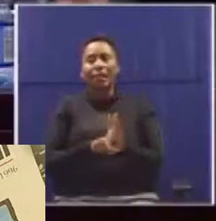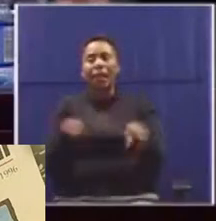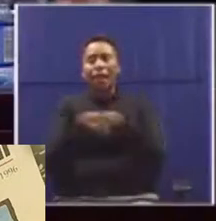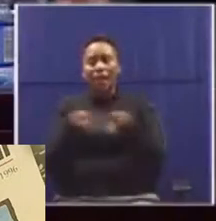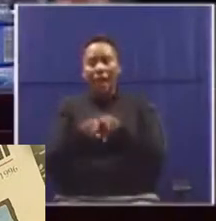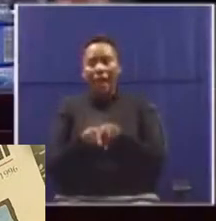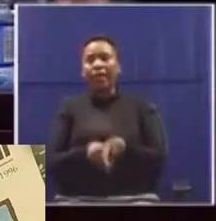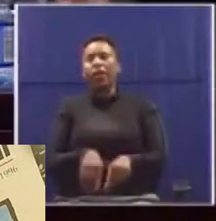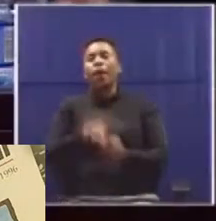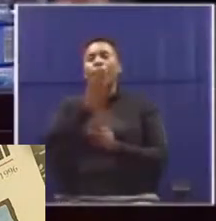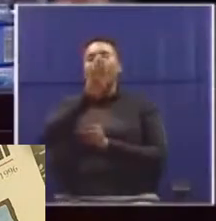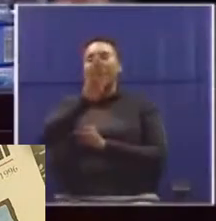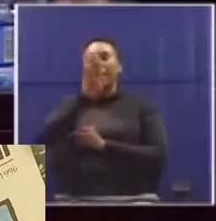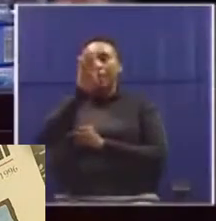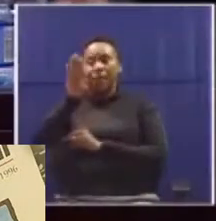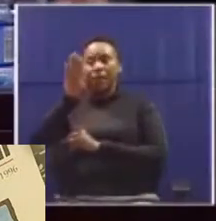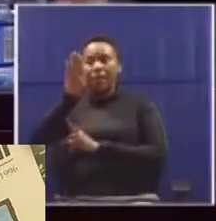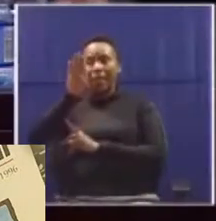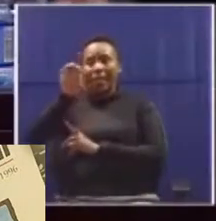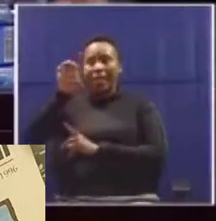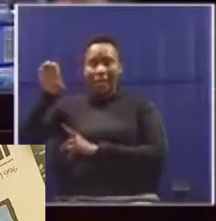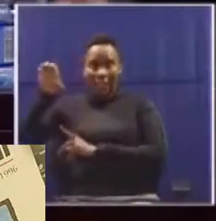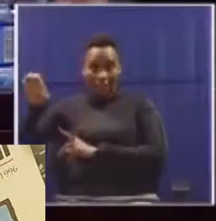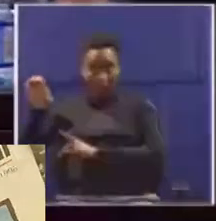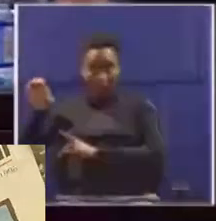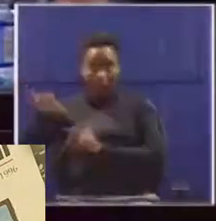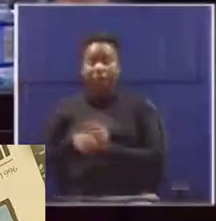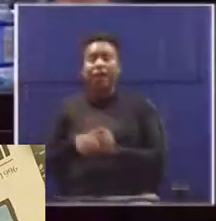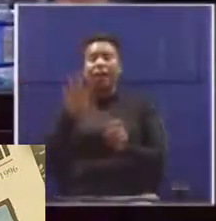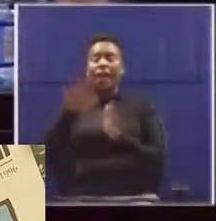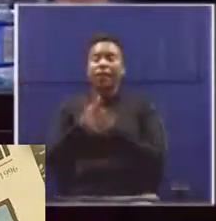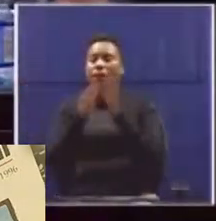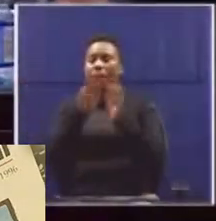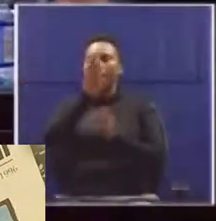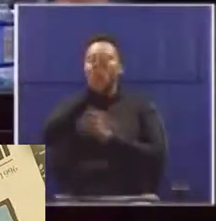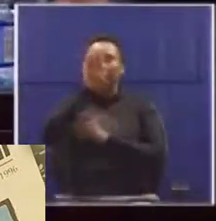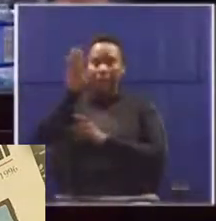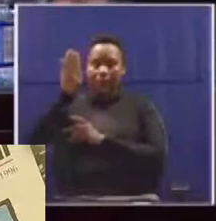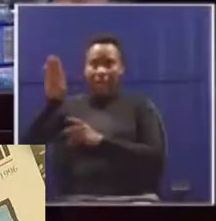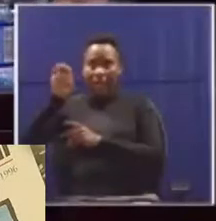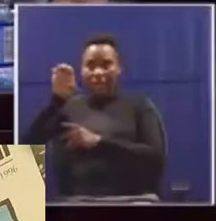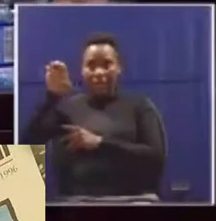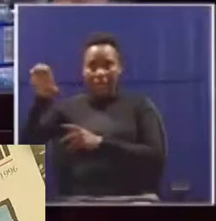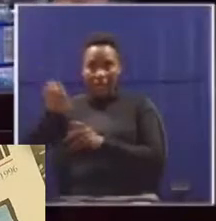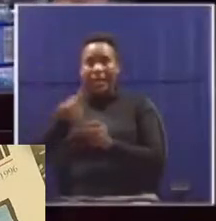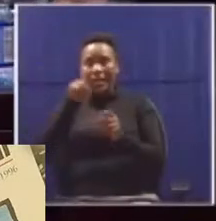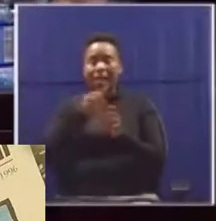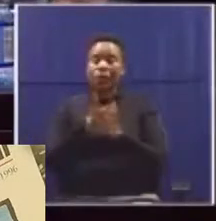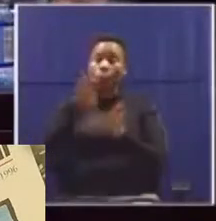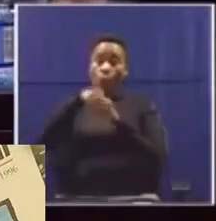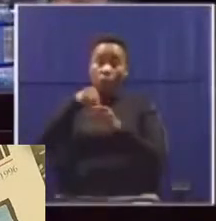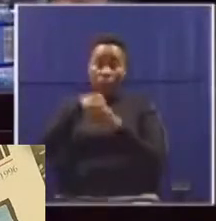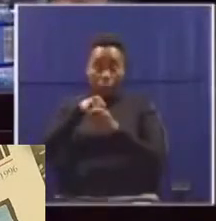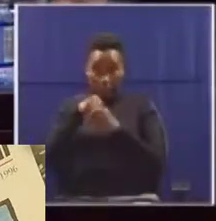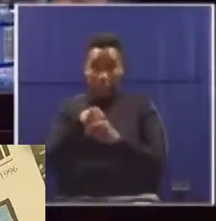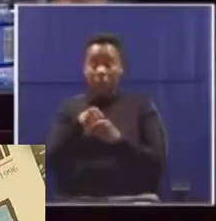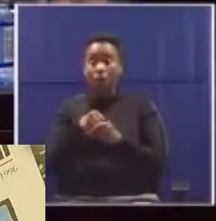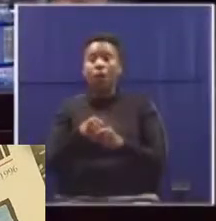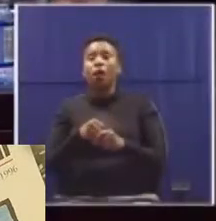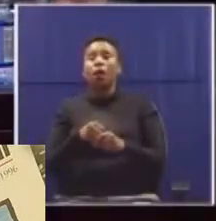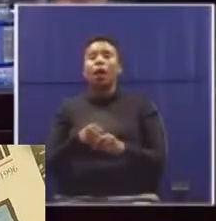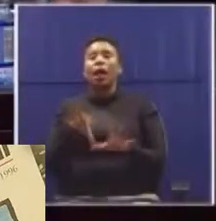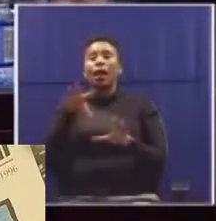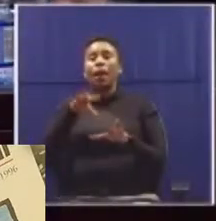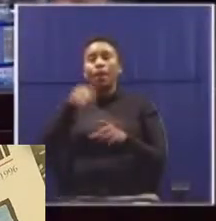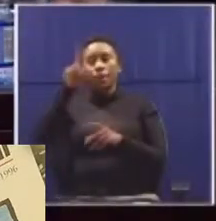Triple B E and preferentialing procurement which contribute in including